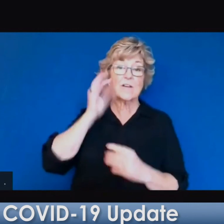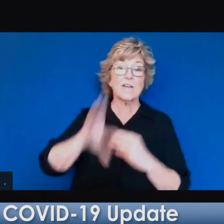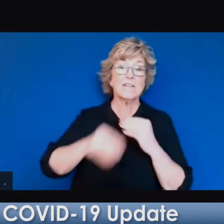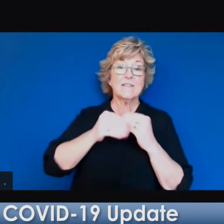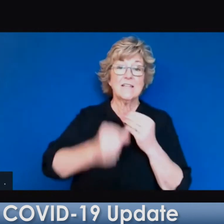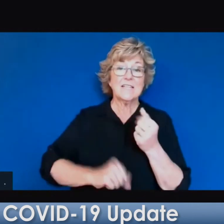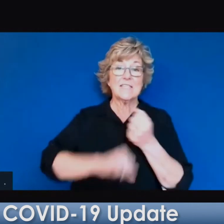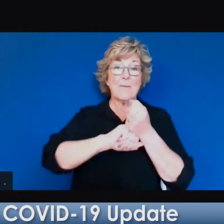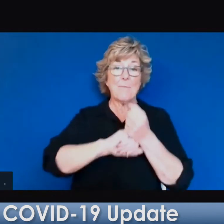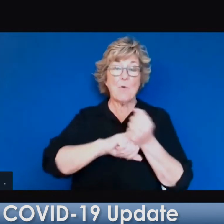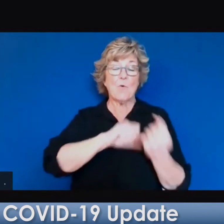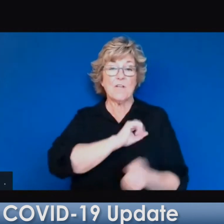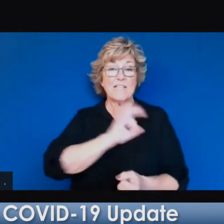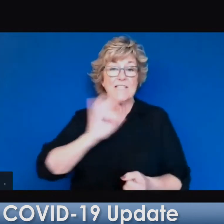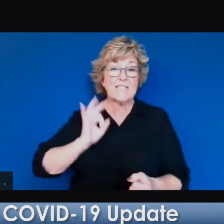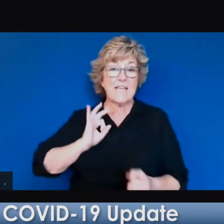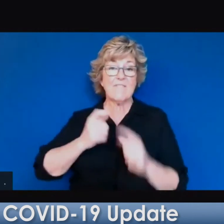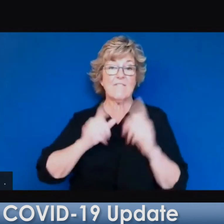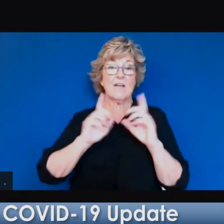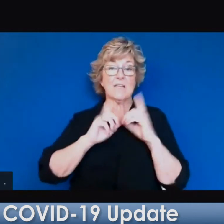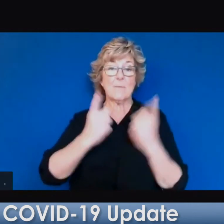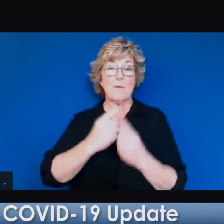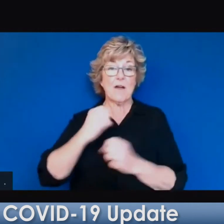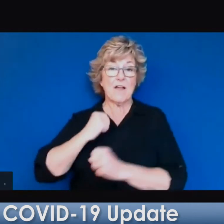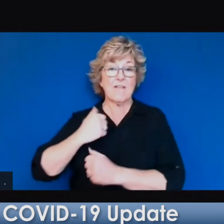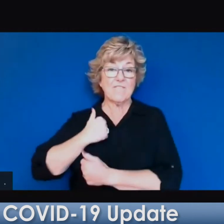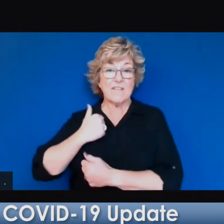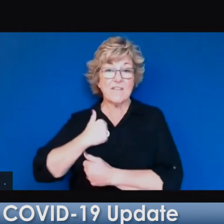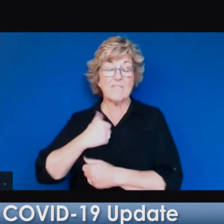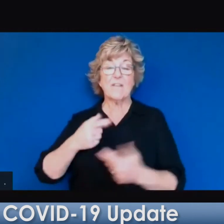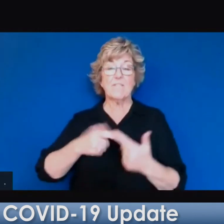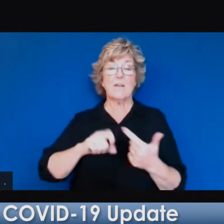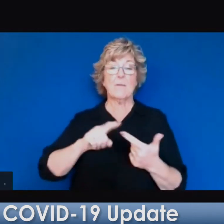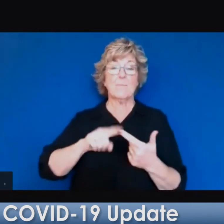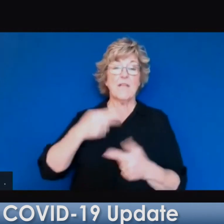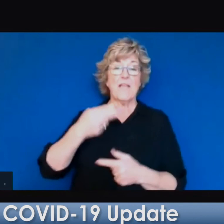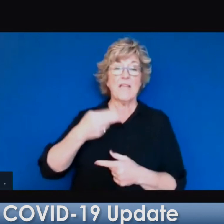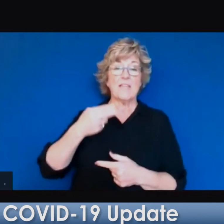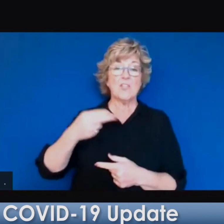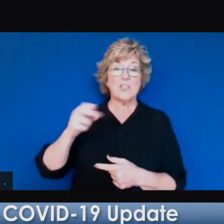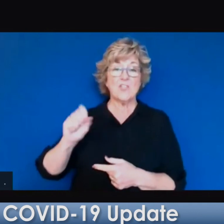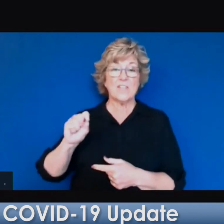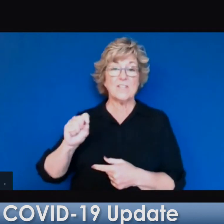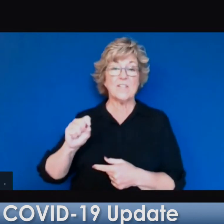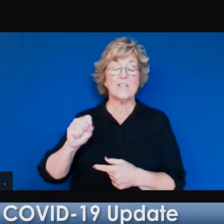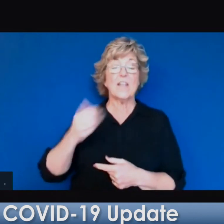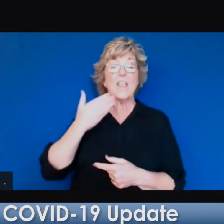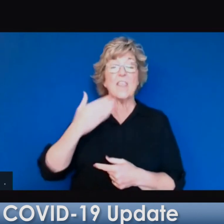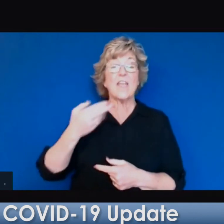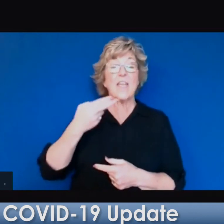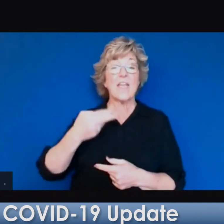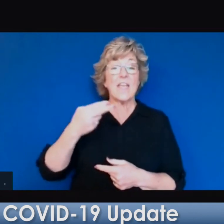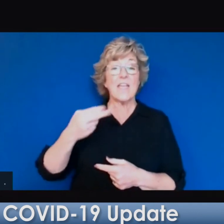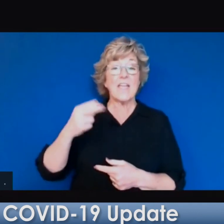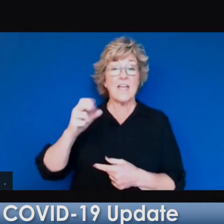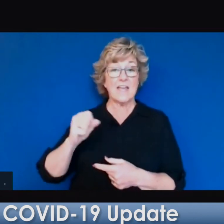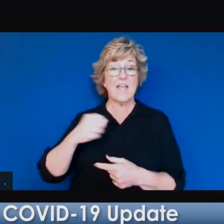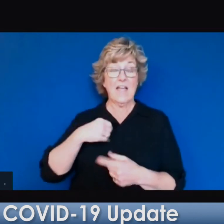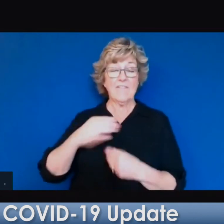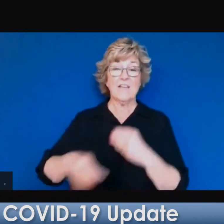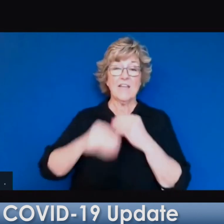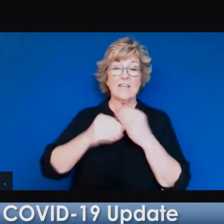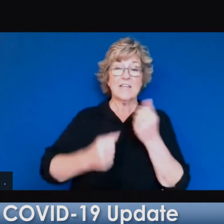supportive staff from the Department of Defense, from HHS. I want to thank HHS for providing additional supports